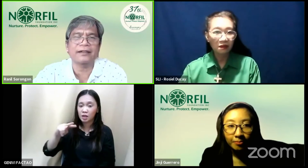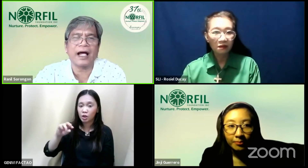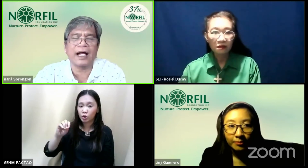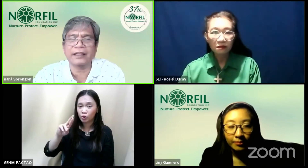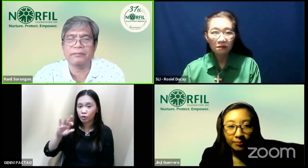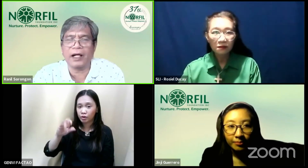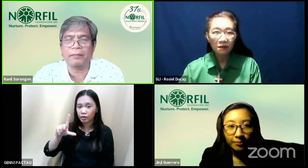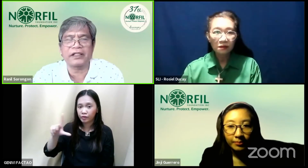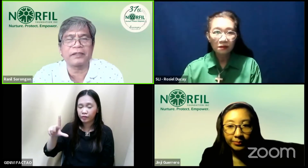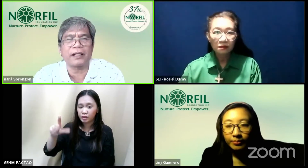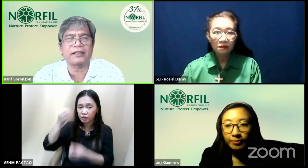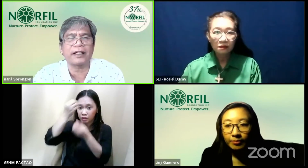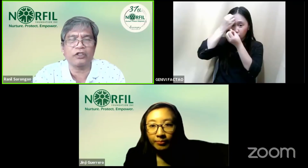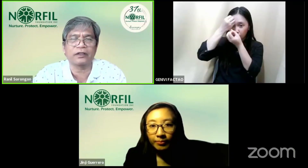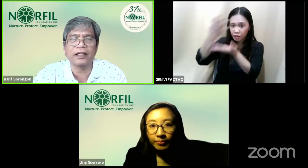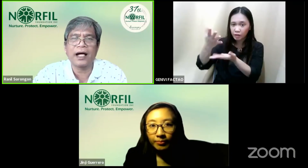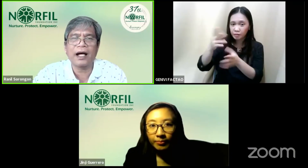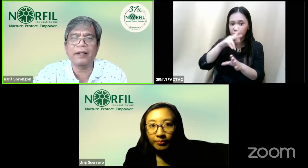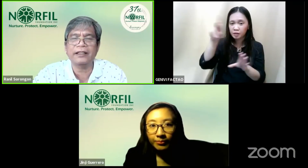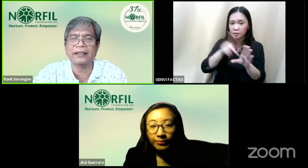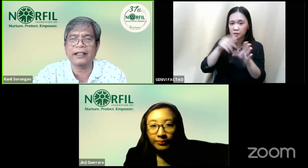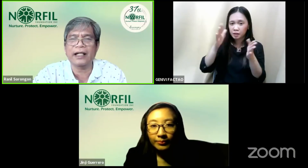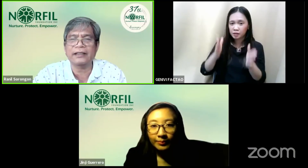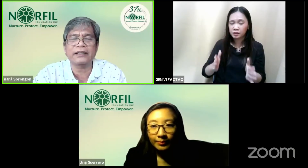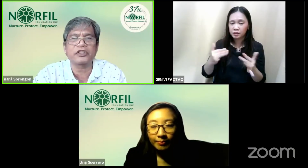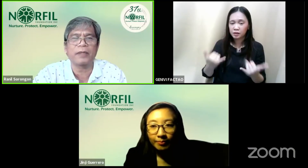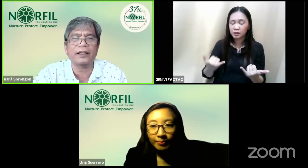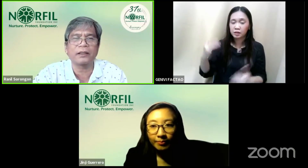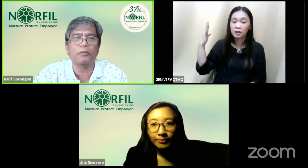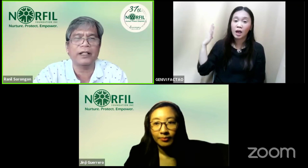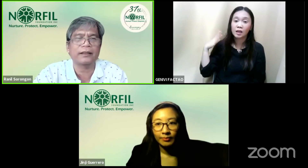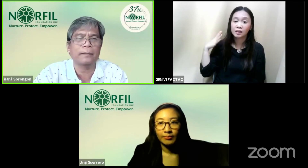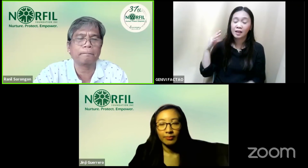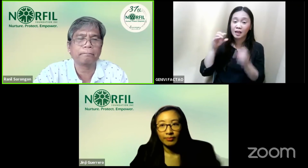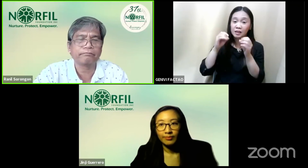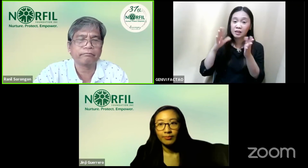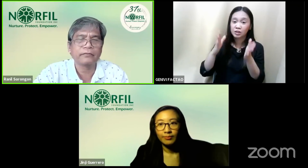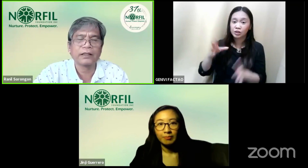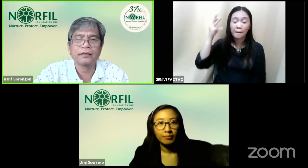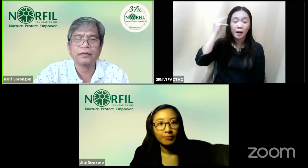natin sa ating mga participants ngayon habang inaantay natin si Teacher Mark na bumalik.